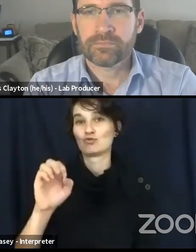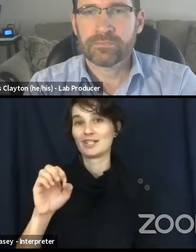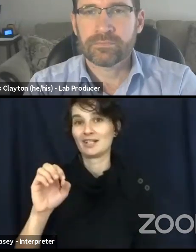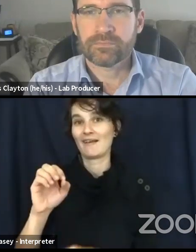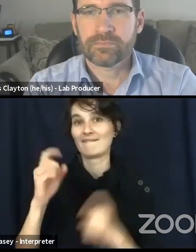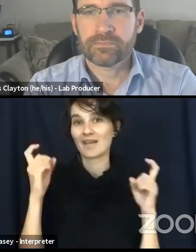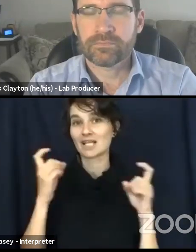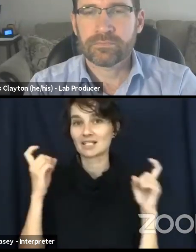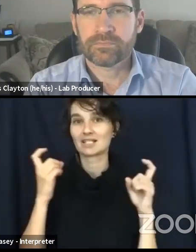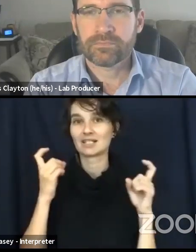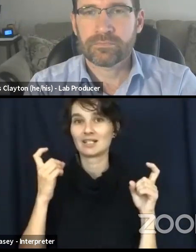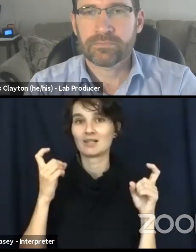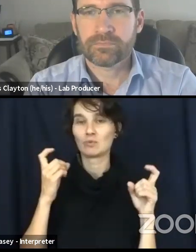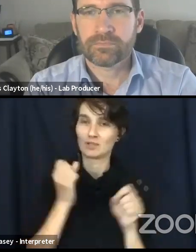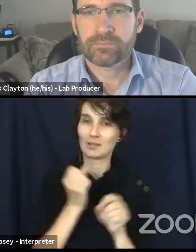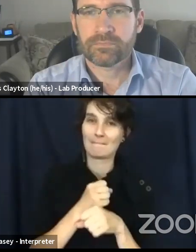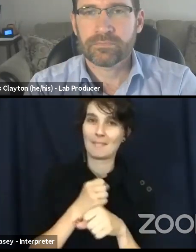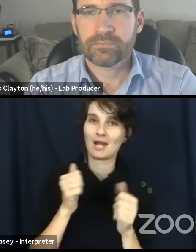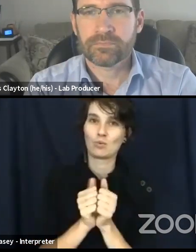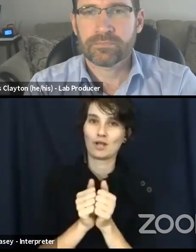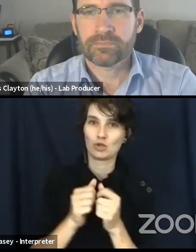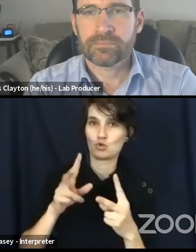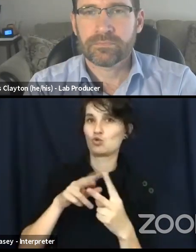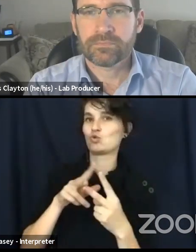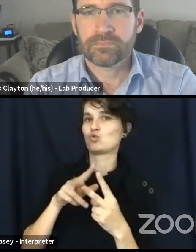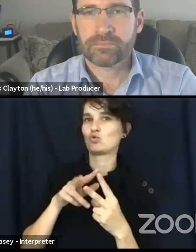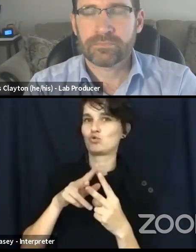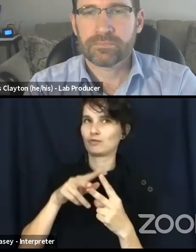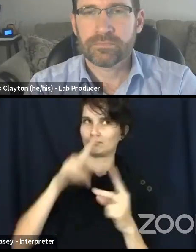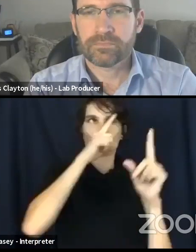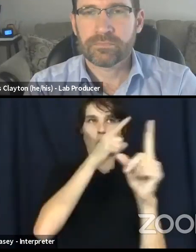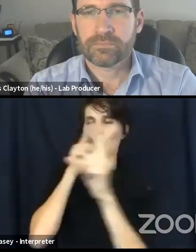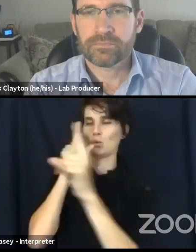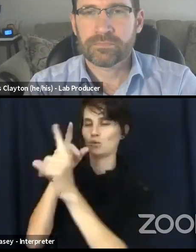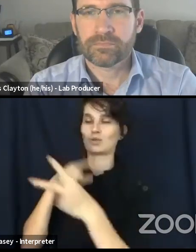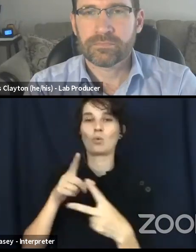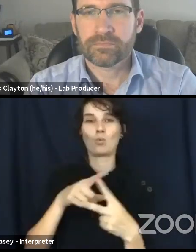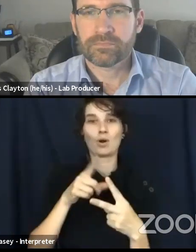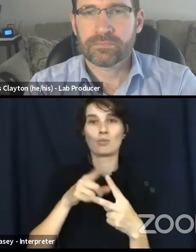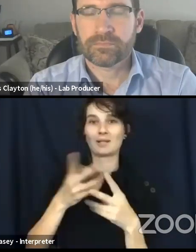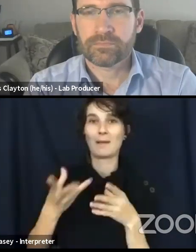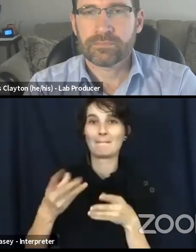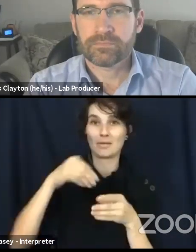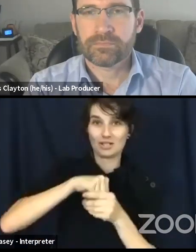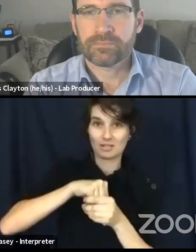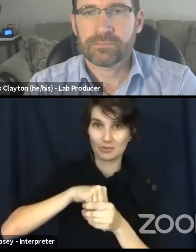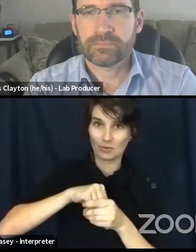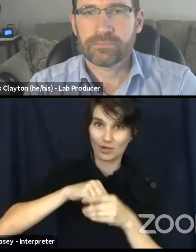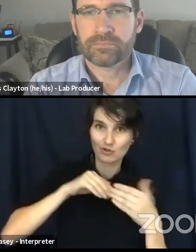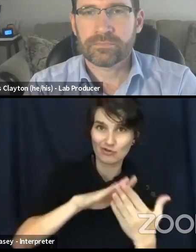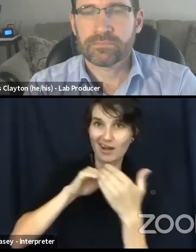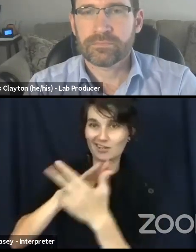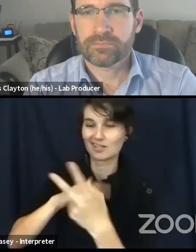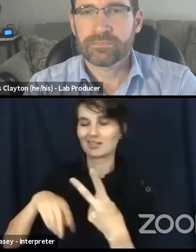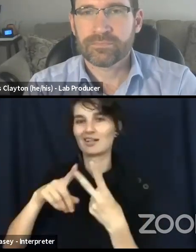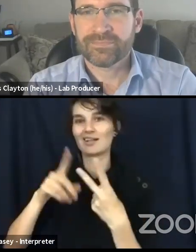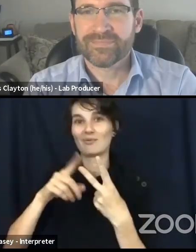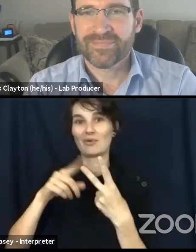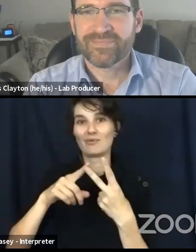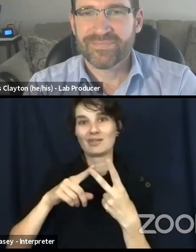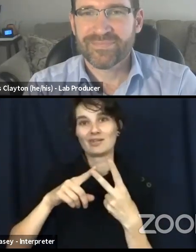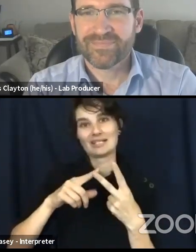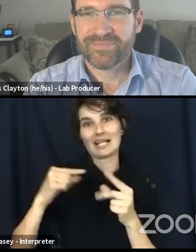kind of core curatorial missions. And one was participatory strategies and one was intergenerational collaboration. So both